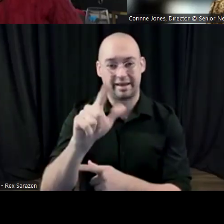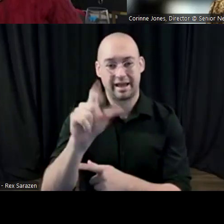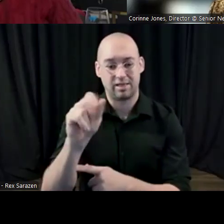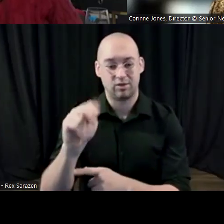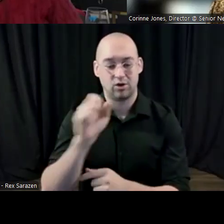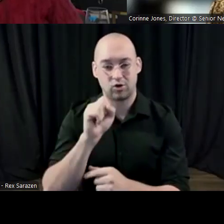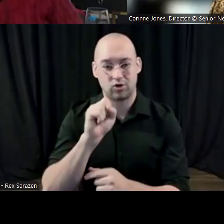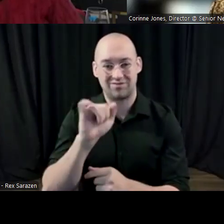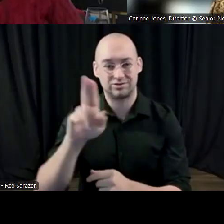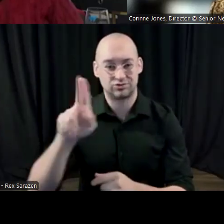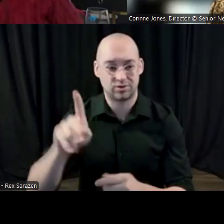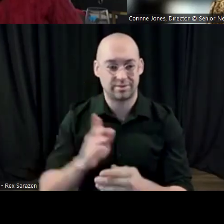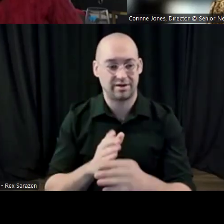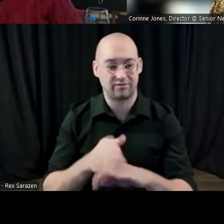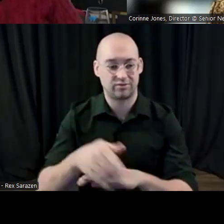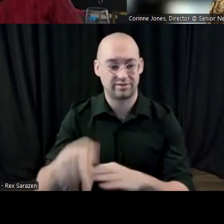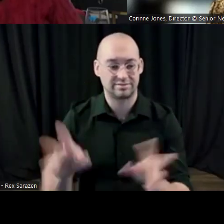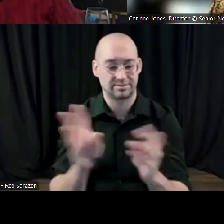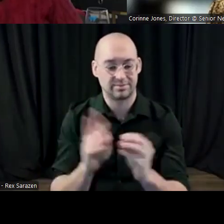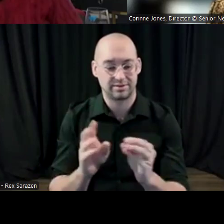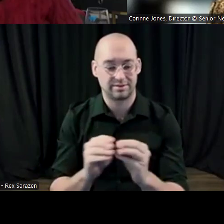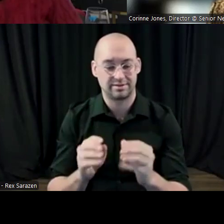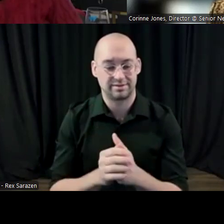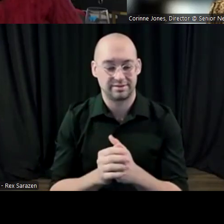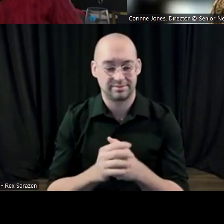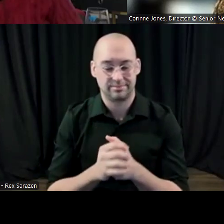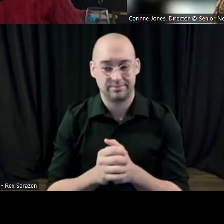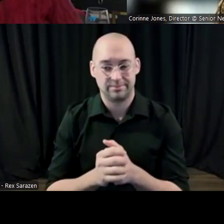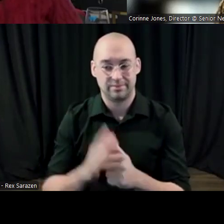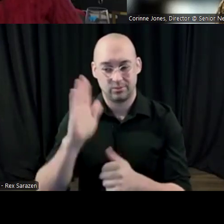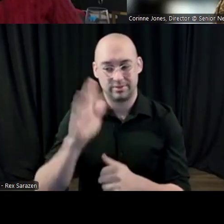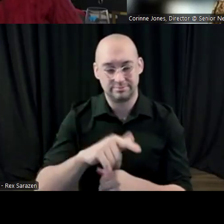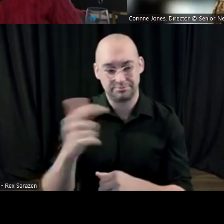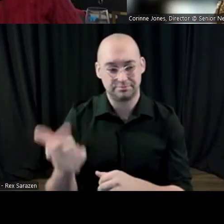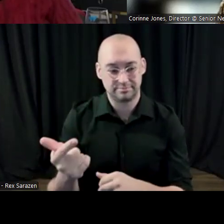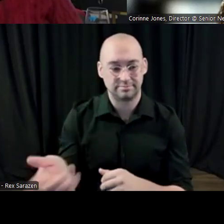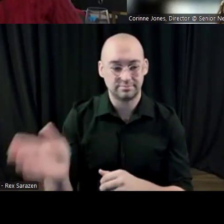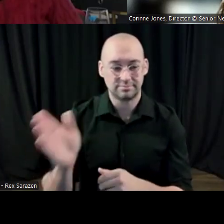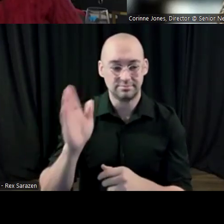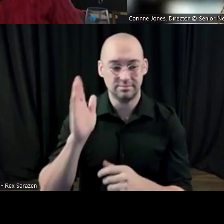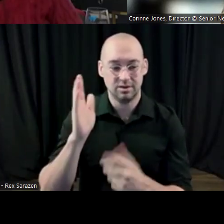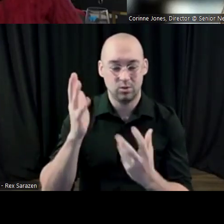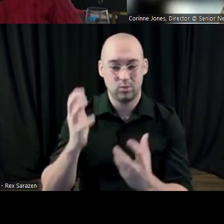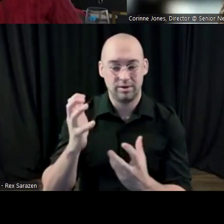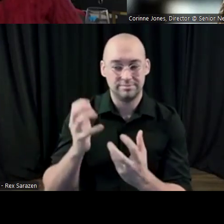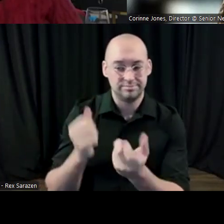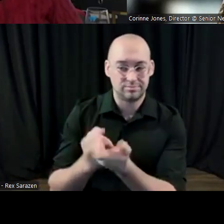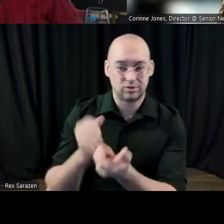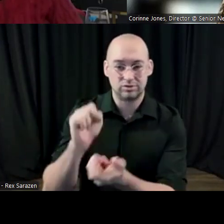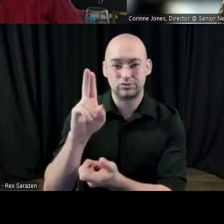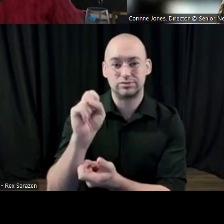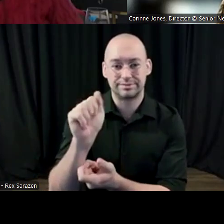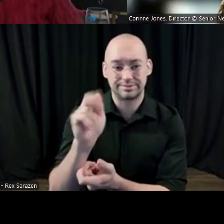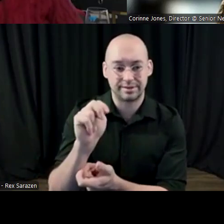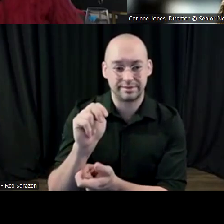before the next meeting. And That I'm going to helps turn this. us. I'm going And to turn this over, but I do want to do a shout out to Susan and